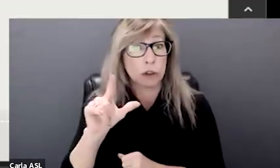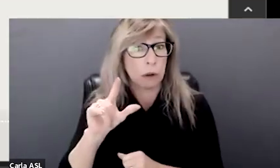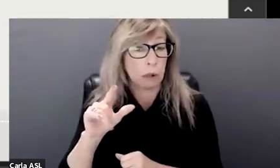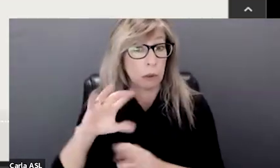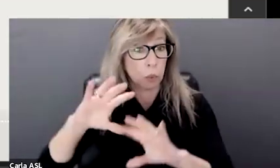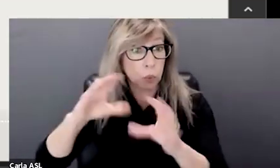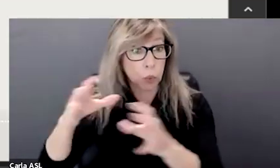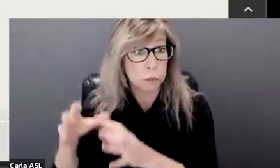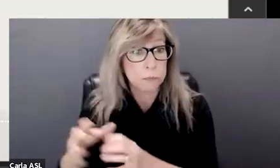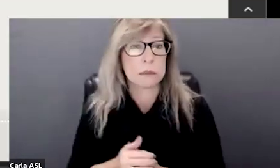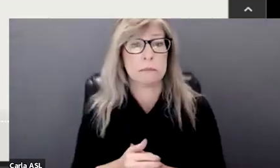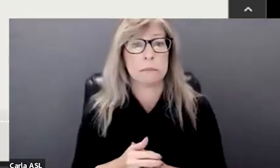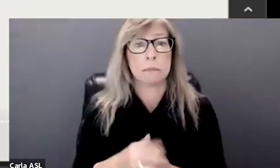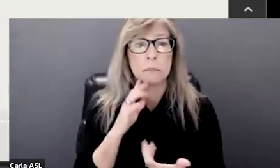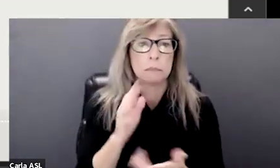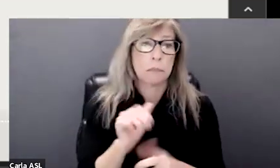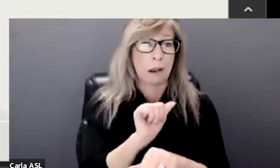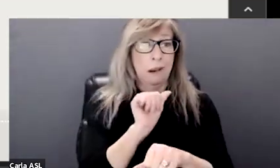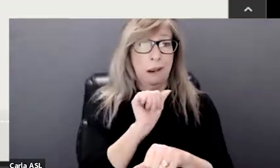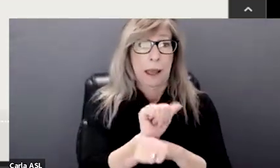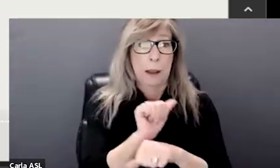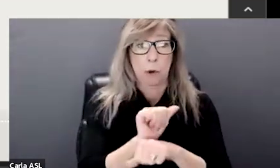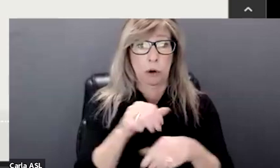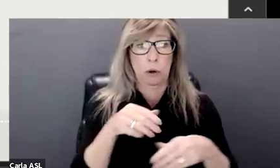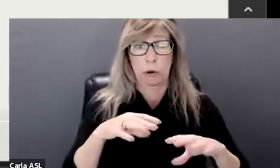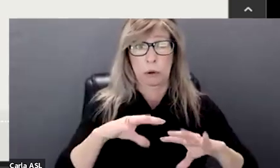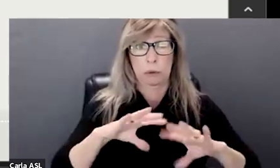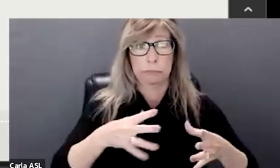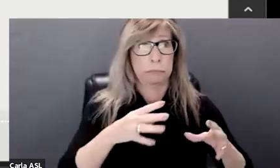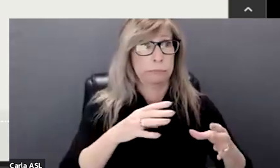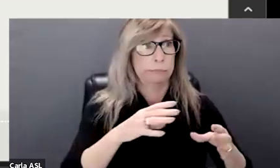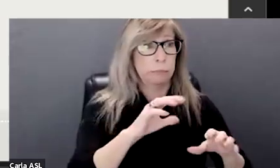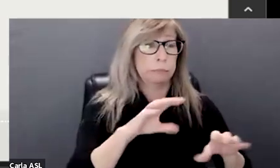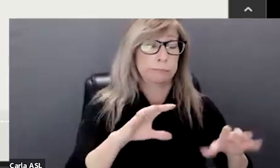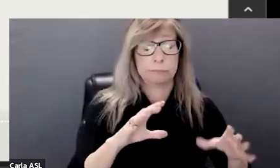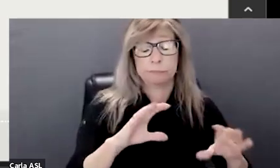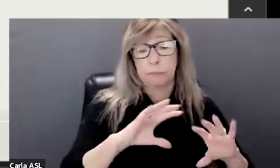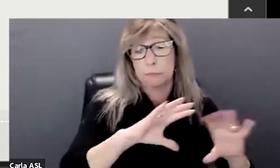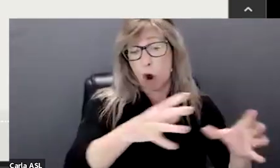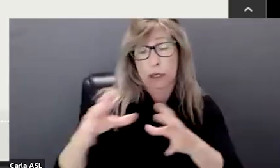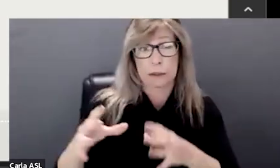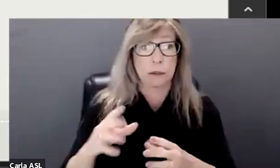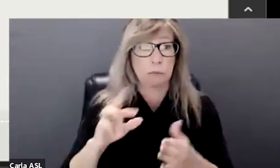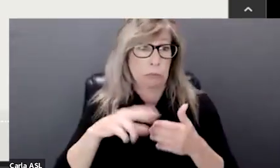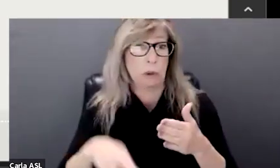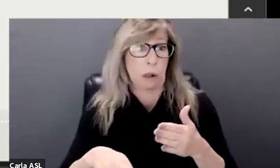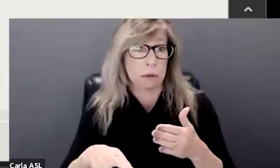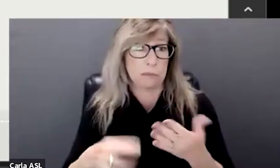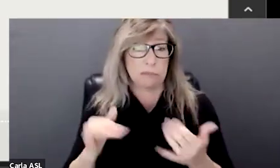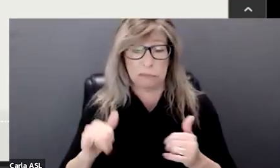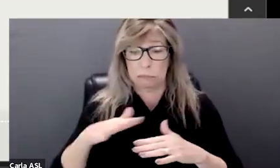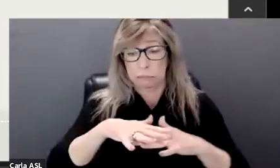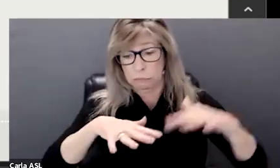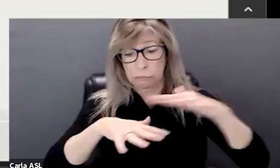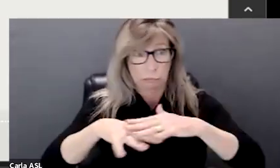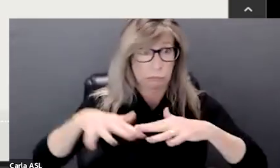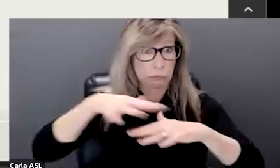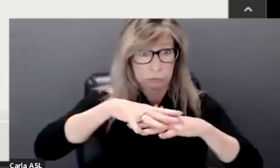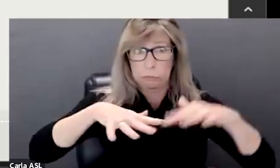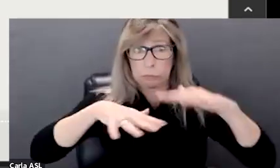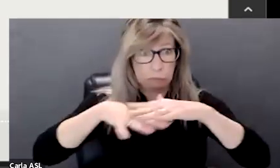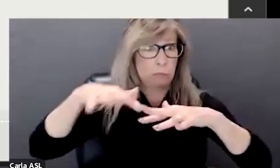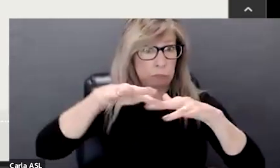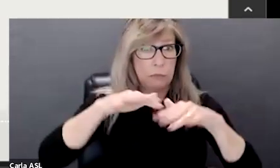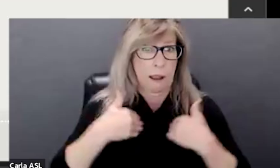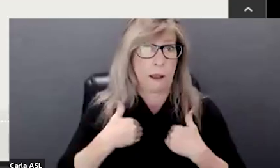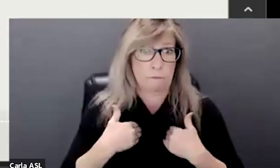So in the data that was collected in this particular, in the labor force survey, it's been, the outcome of the data tells us